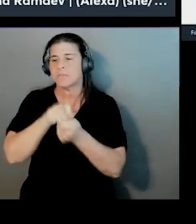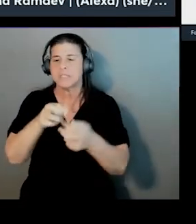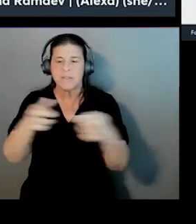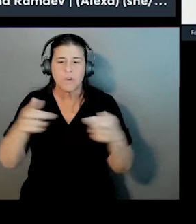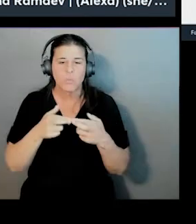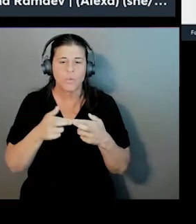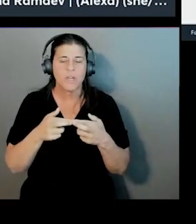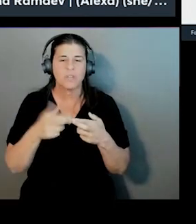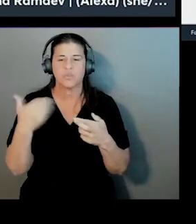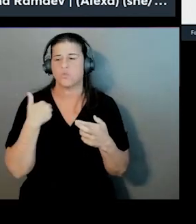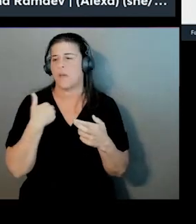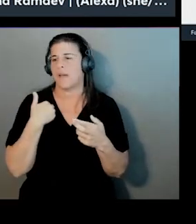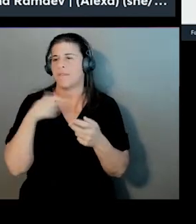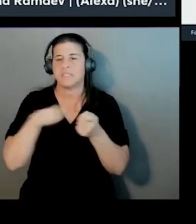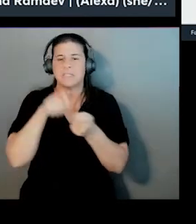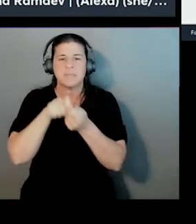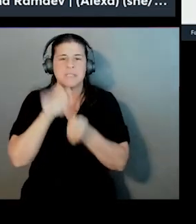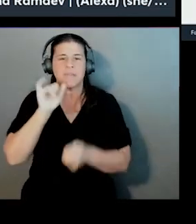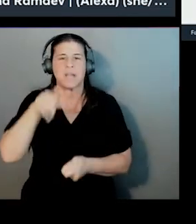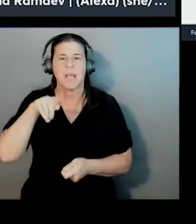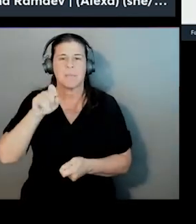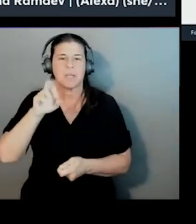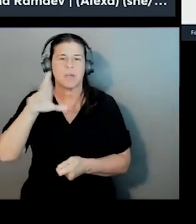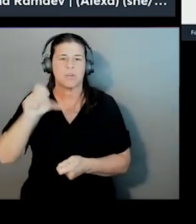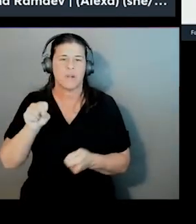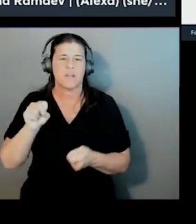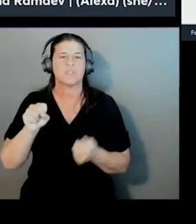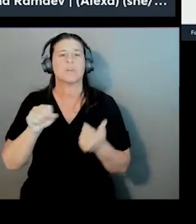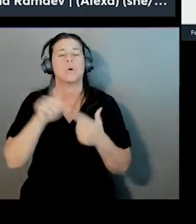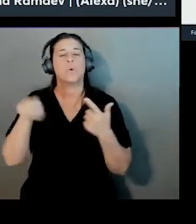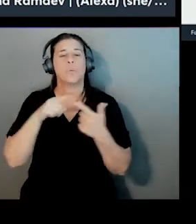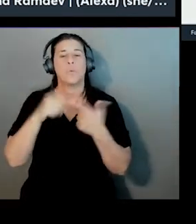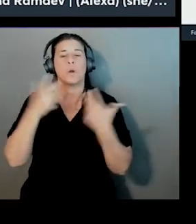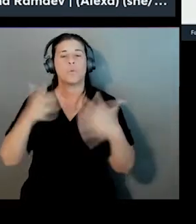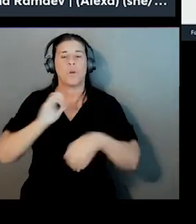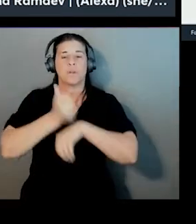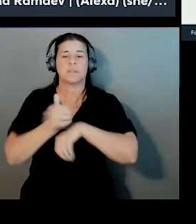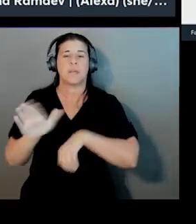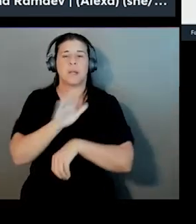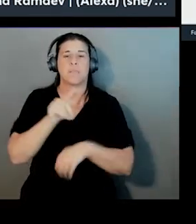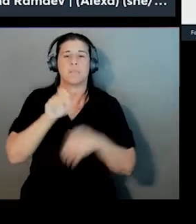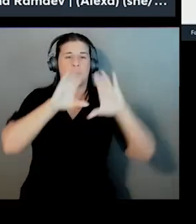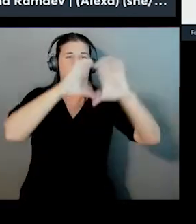have certain IP addresses. So when you're creating your pools and you're